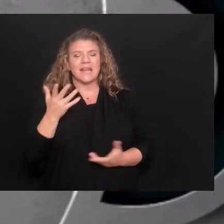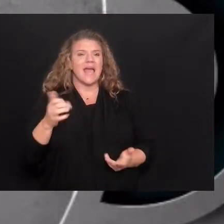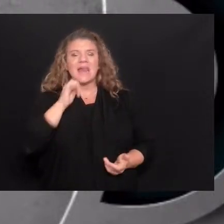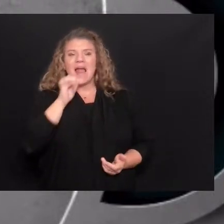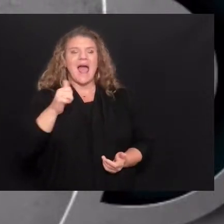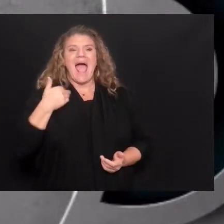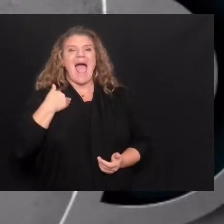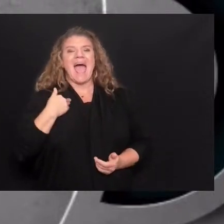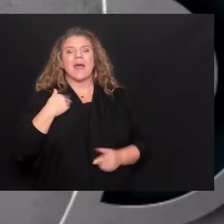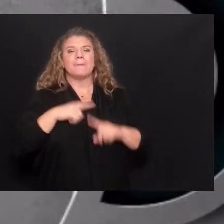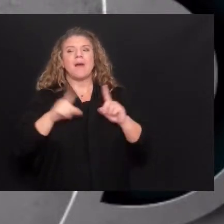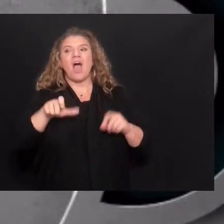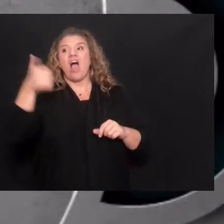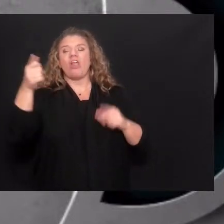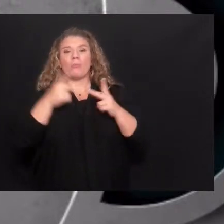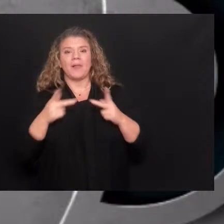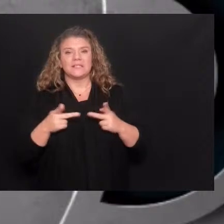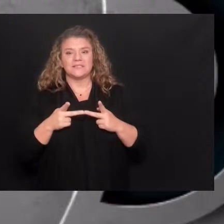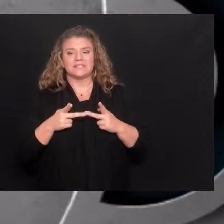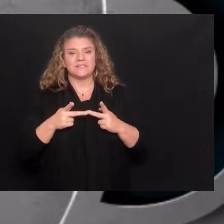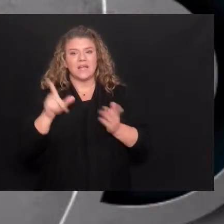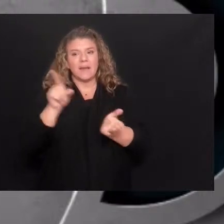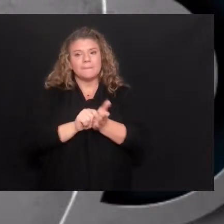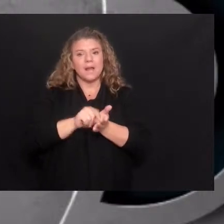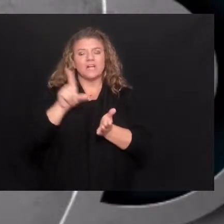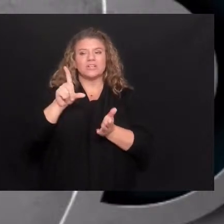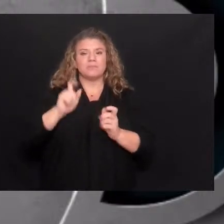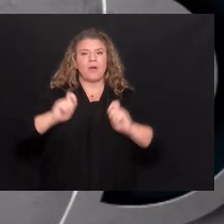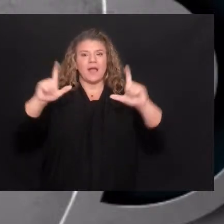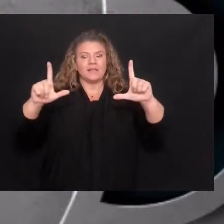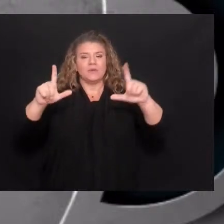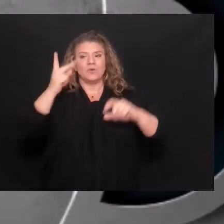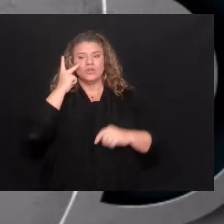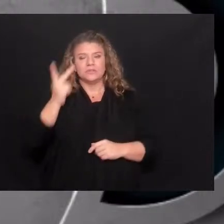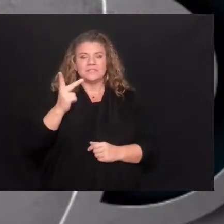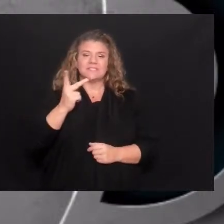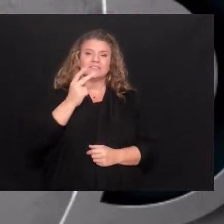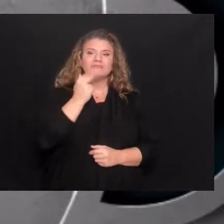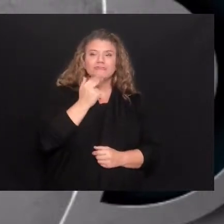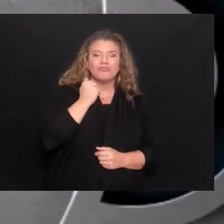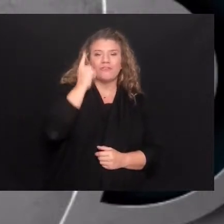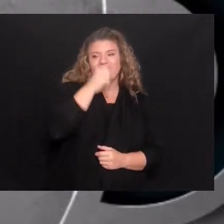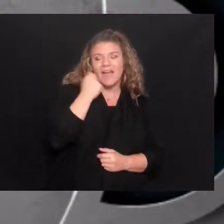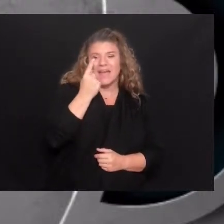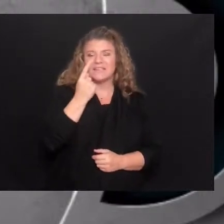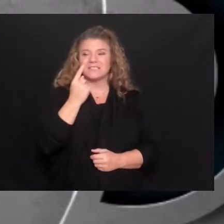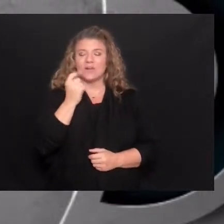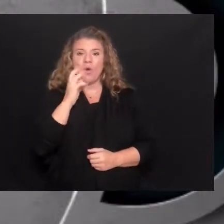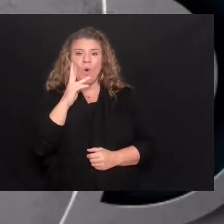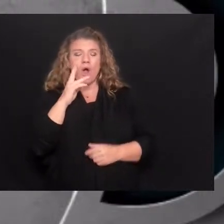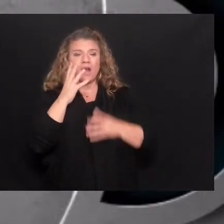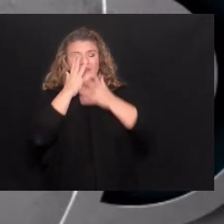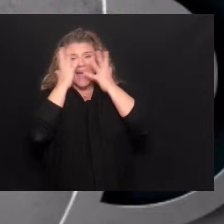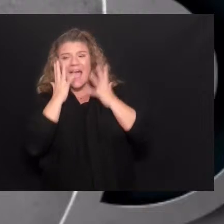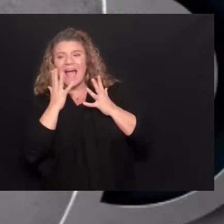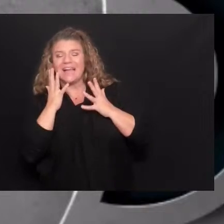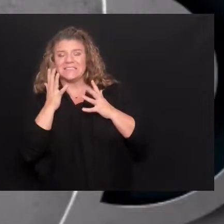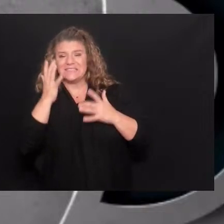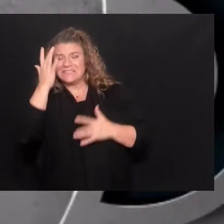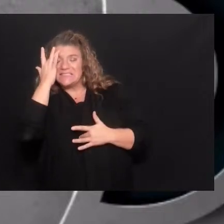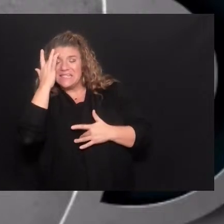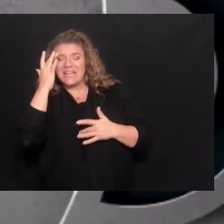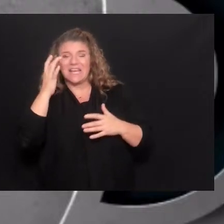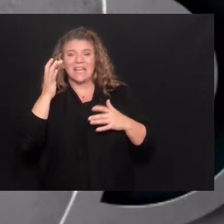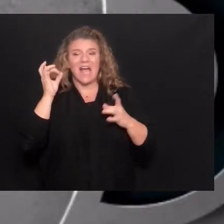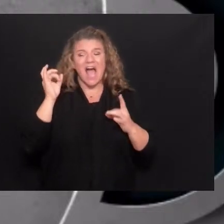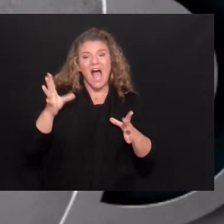but other places have published graphs where you see this acute phase where people are getting really sick, and also why we're seeing these high